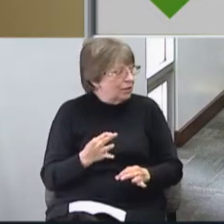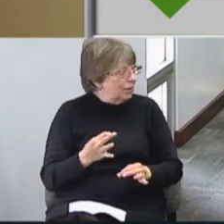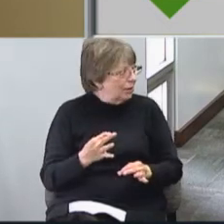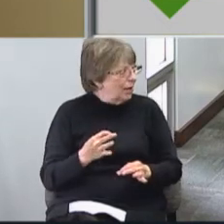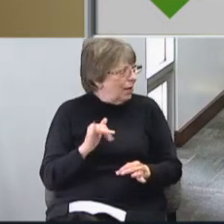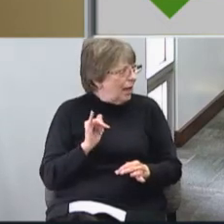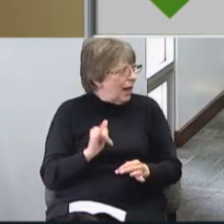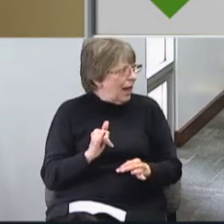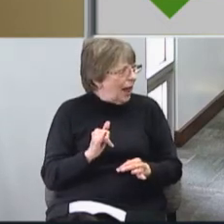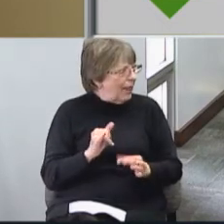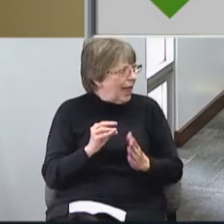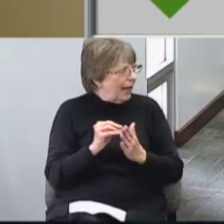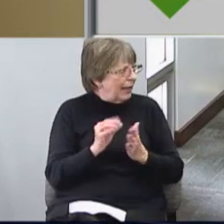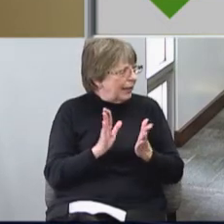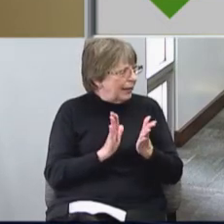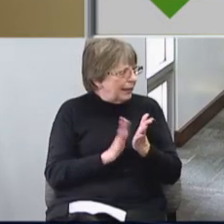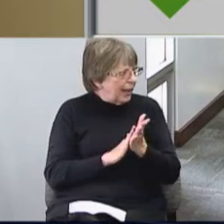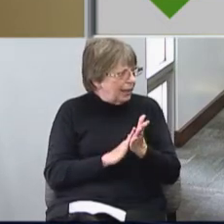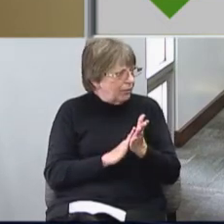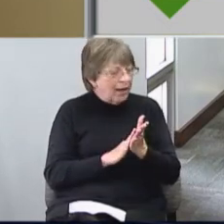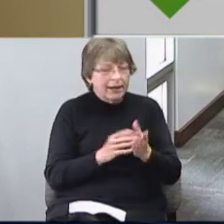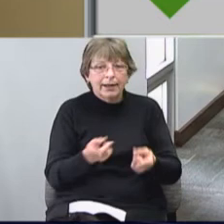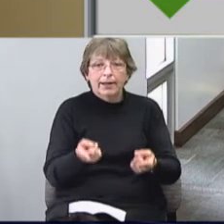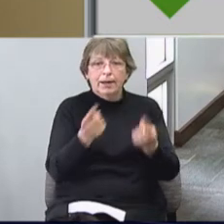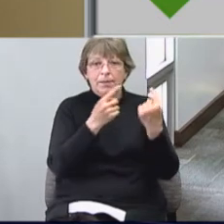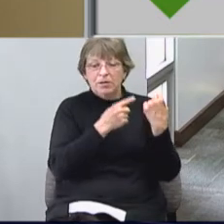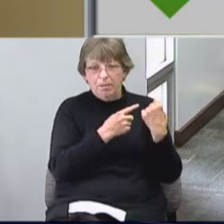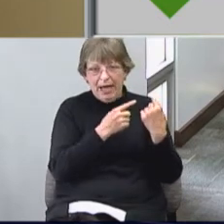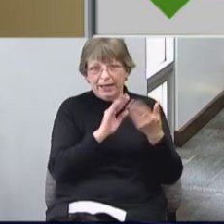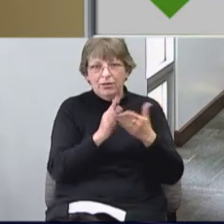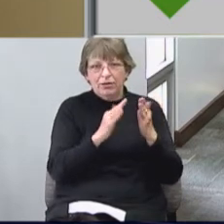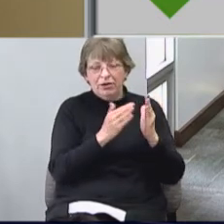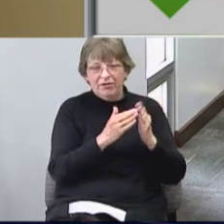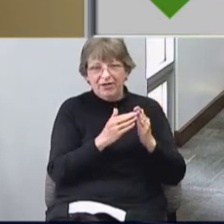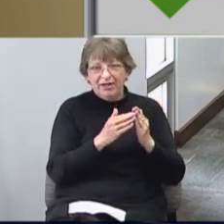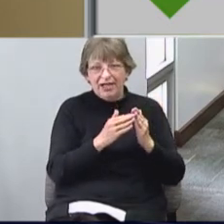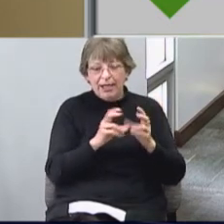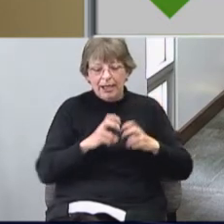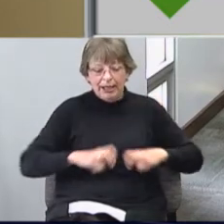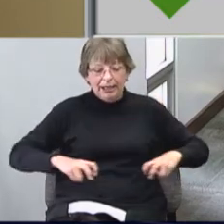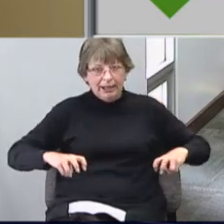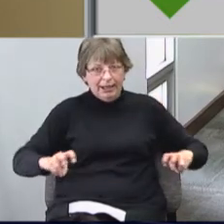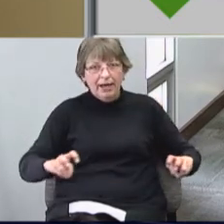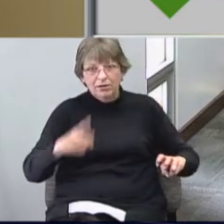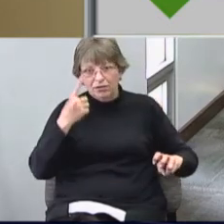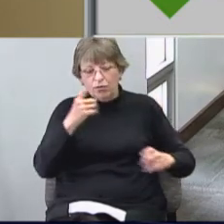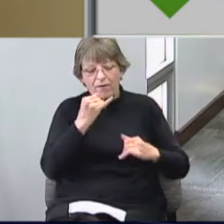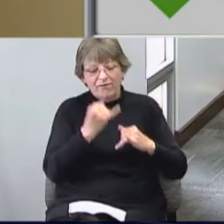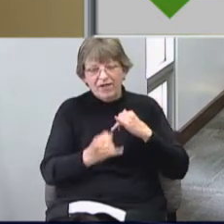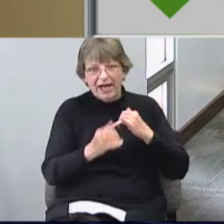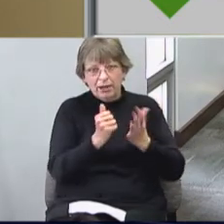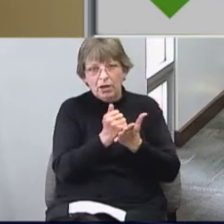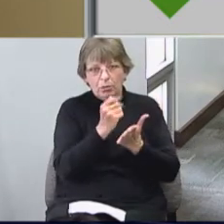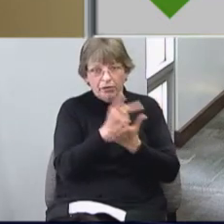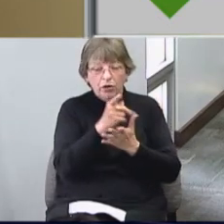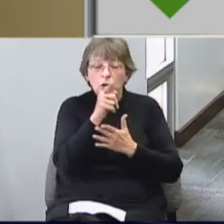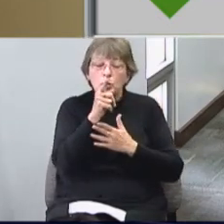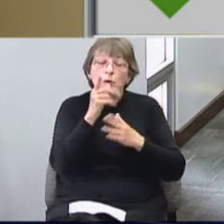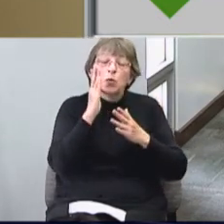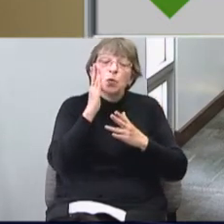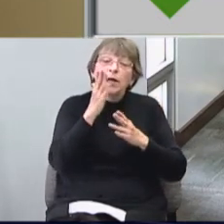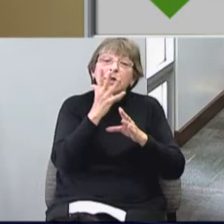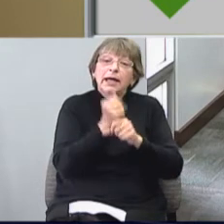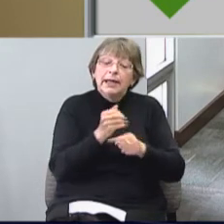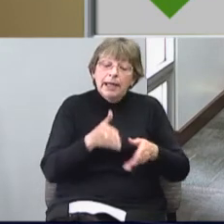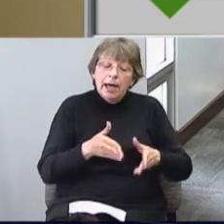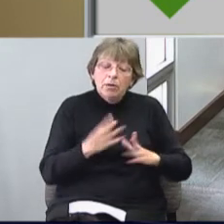that contract with the artist comes back to the city council for final approval. So you will get an opportunity to see what